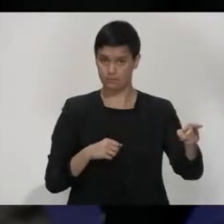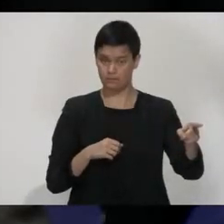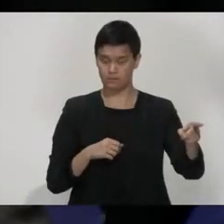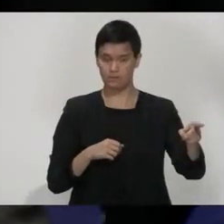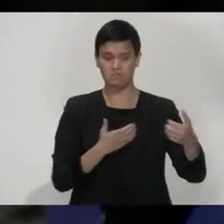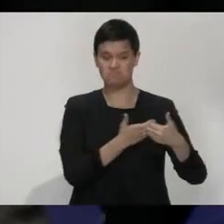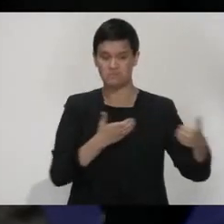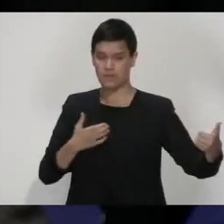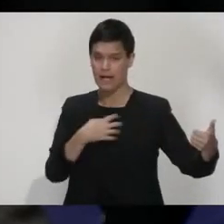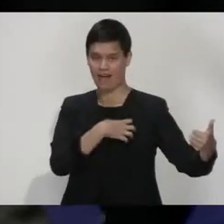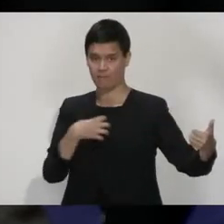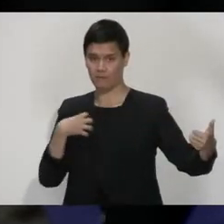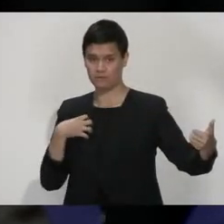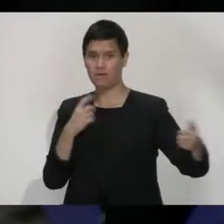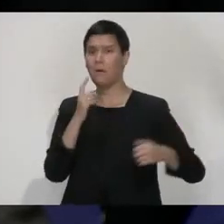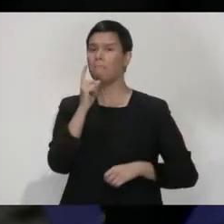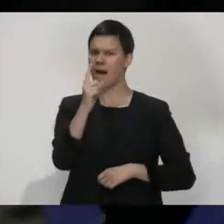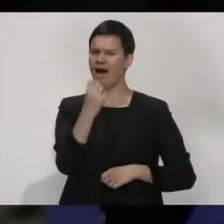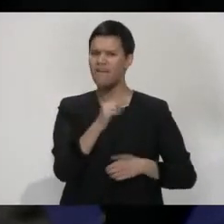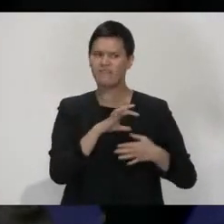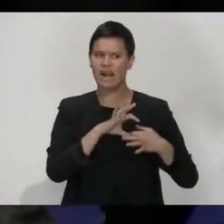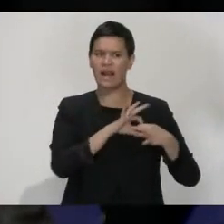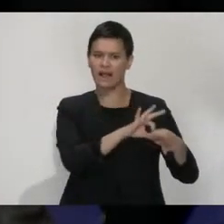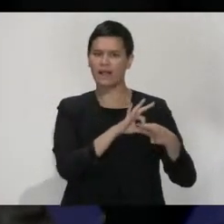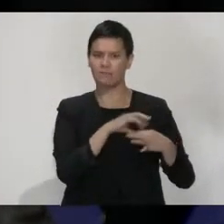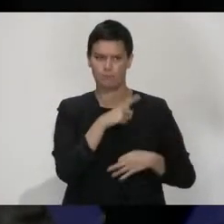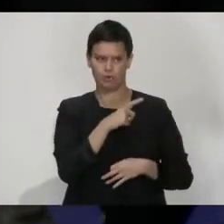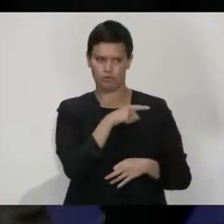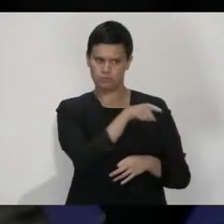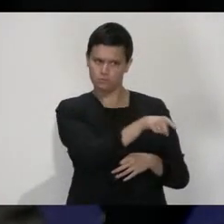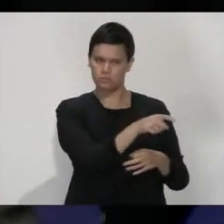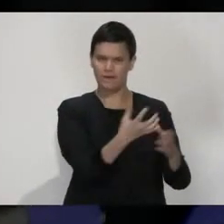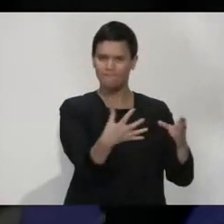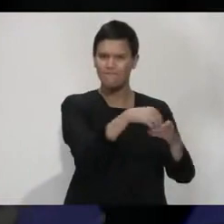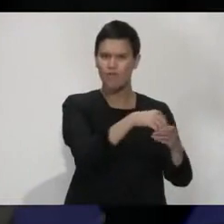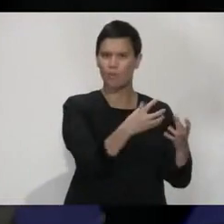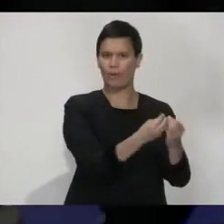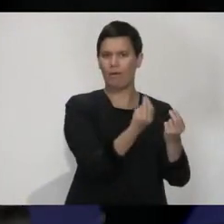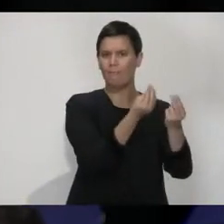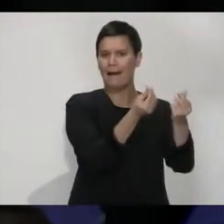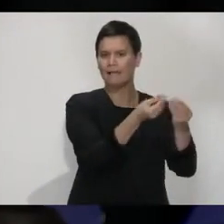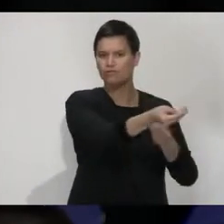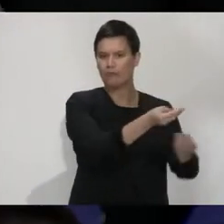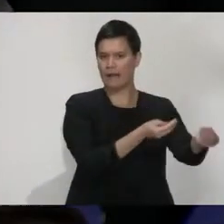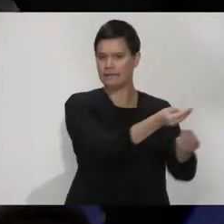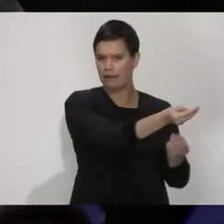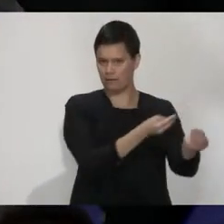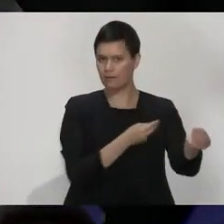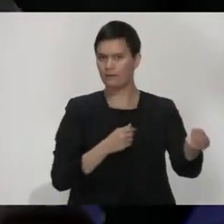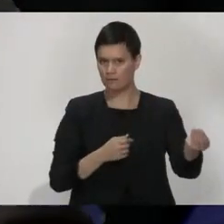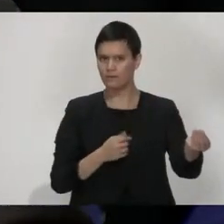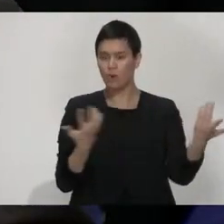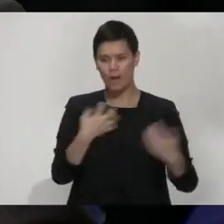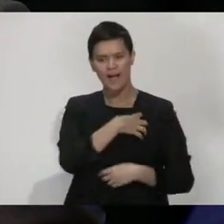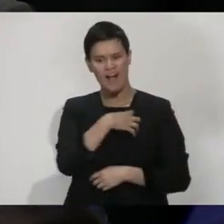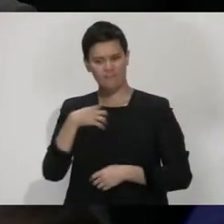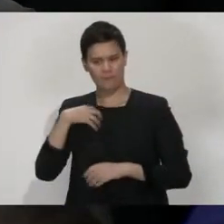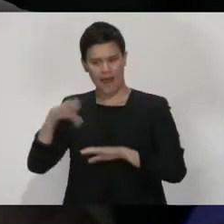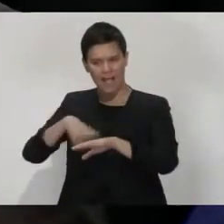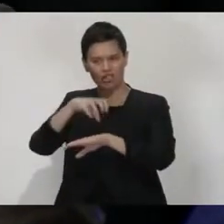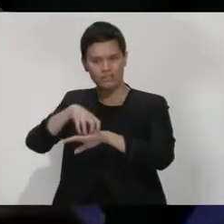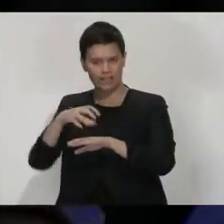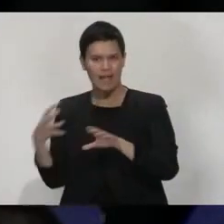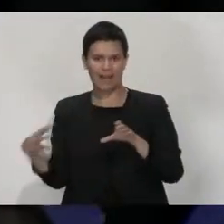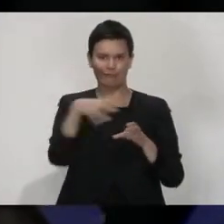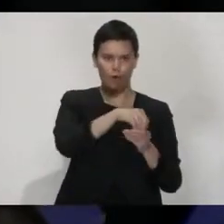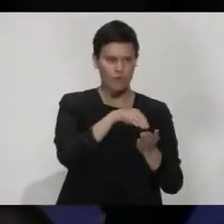reason why we've got the highest levels of government involved and our security agencies involved as well. I'm